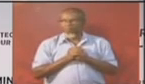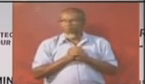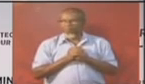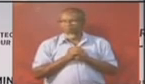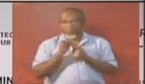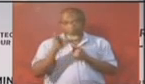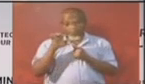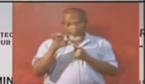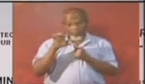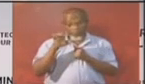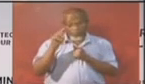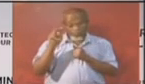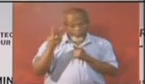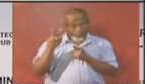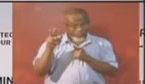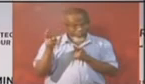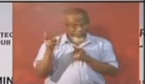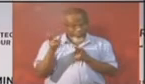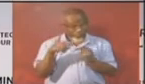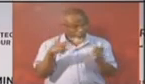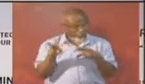IETV, we're ready for your questions.